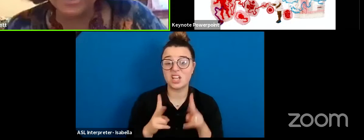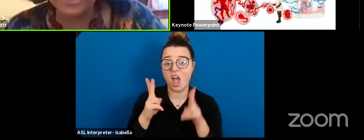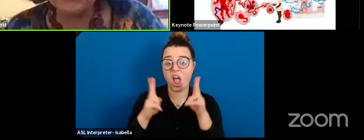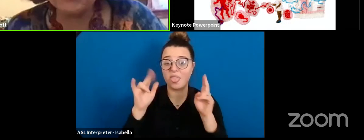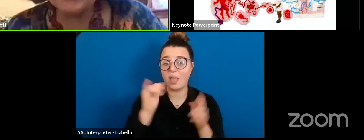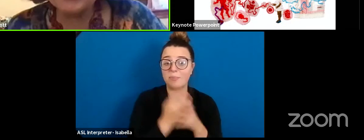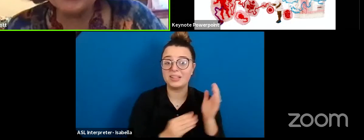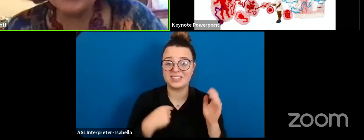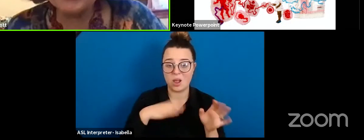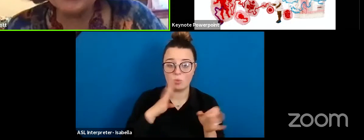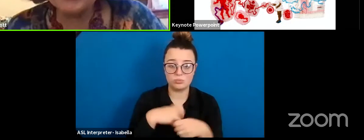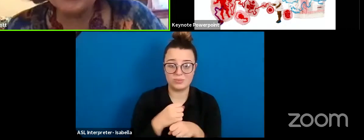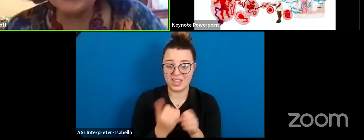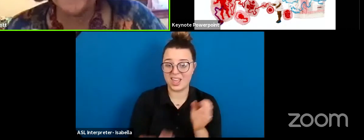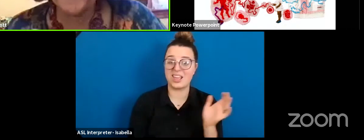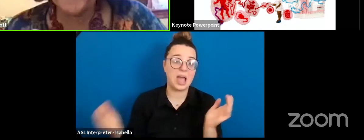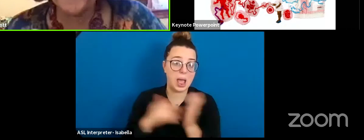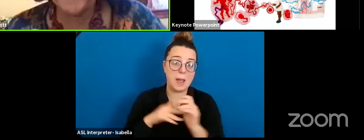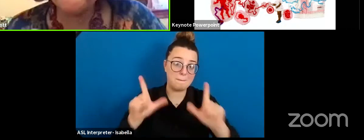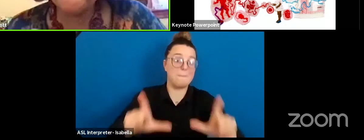bigger.